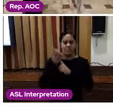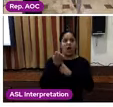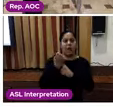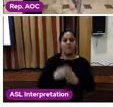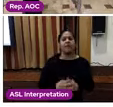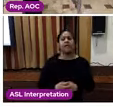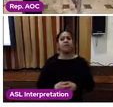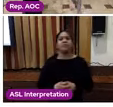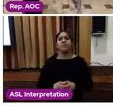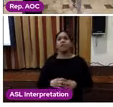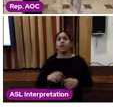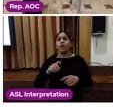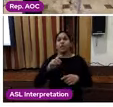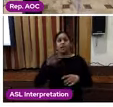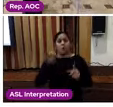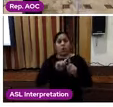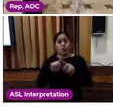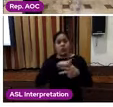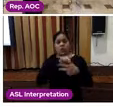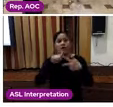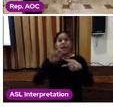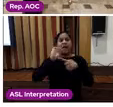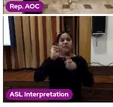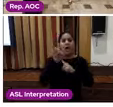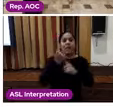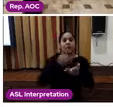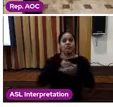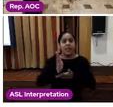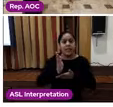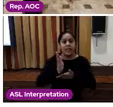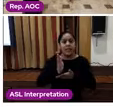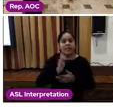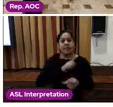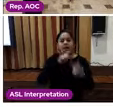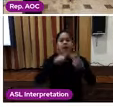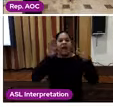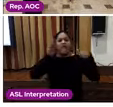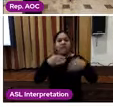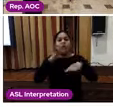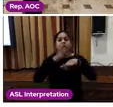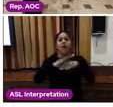environmental justice and focusing on communities